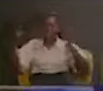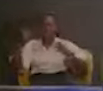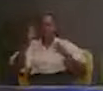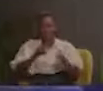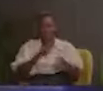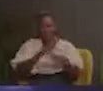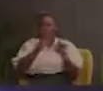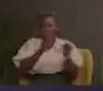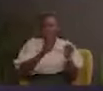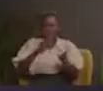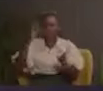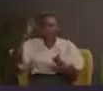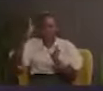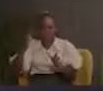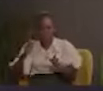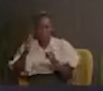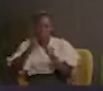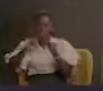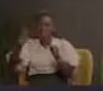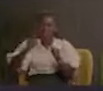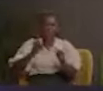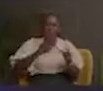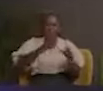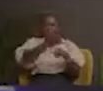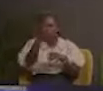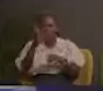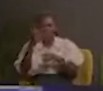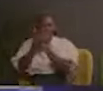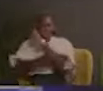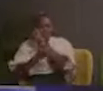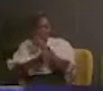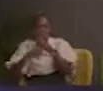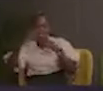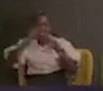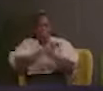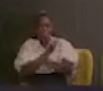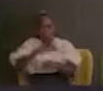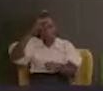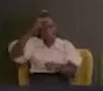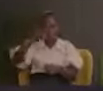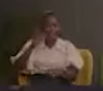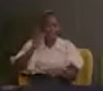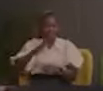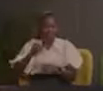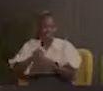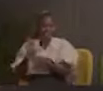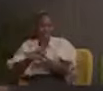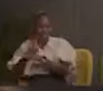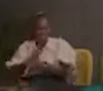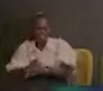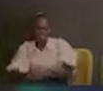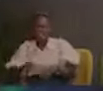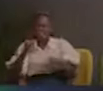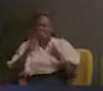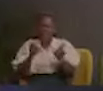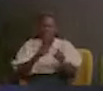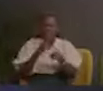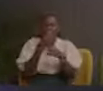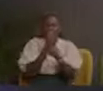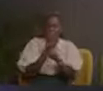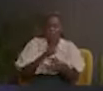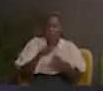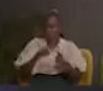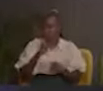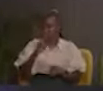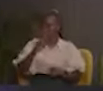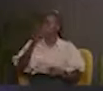the fathers of faith within this nation, mighty men and women in business, captains of industry, when they are honest with you and